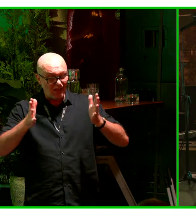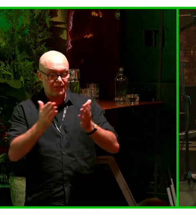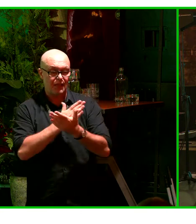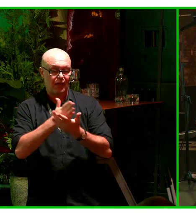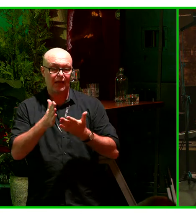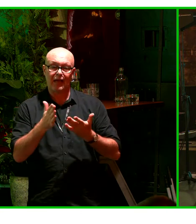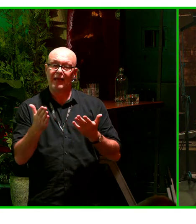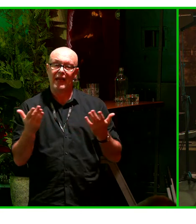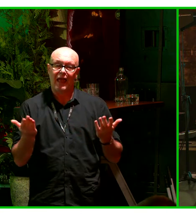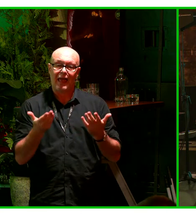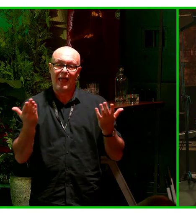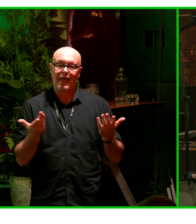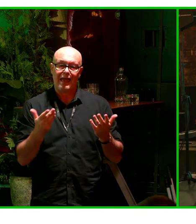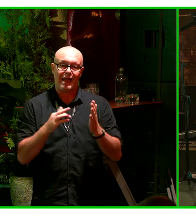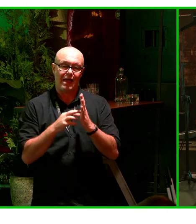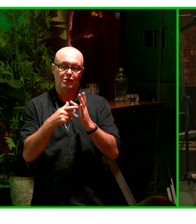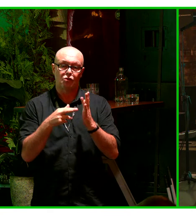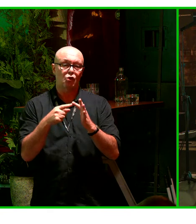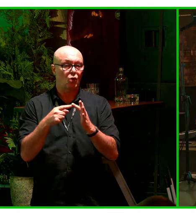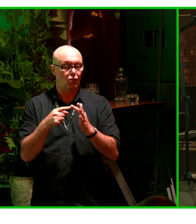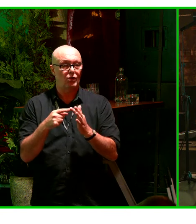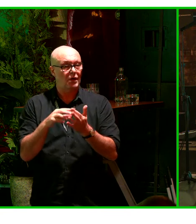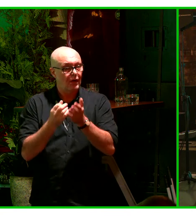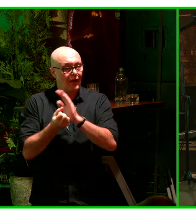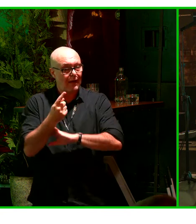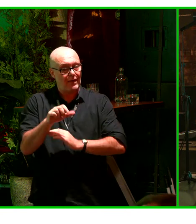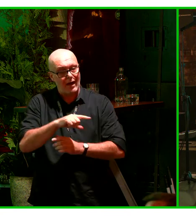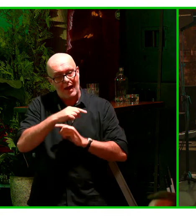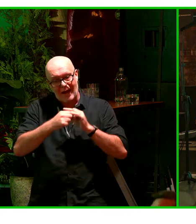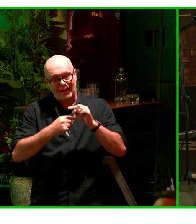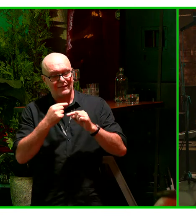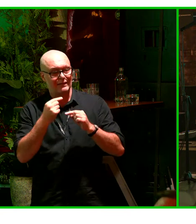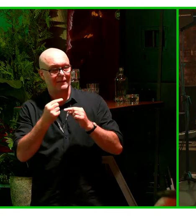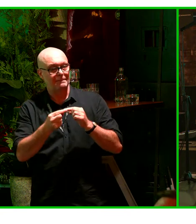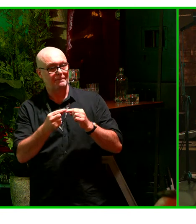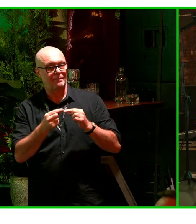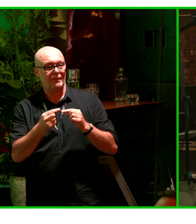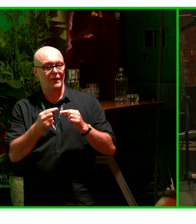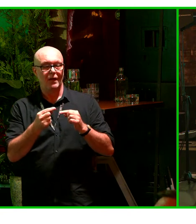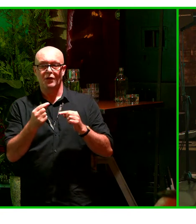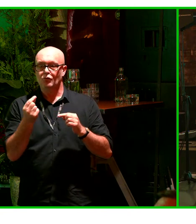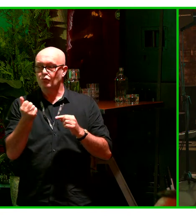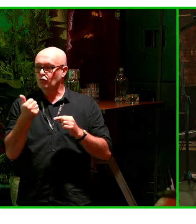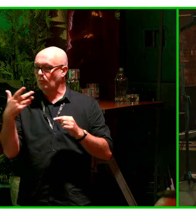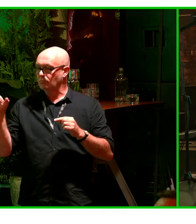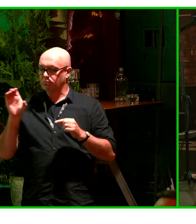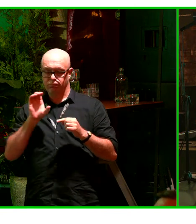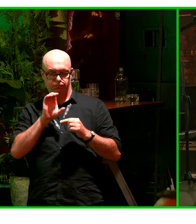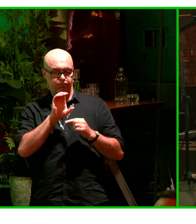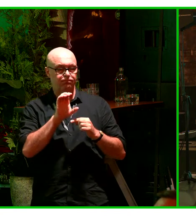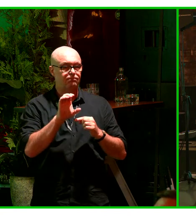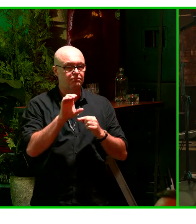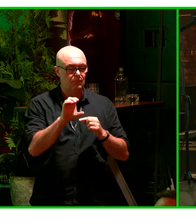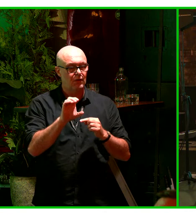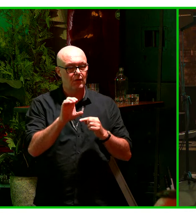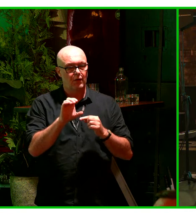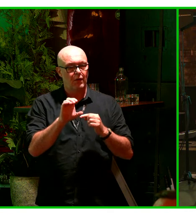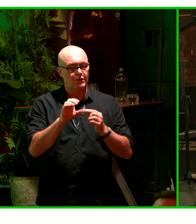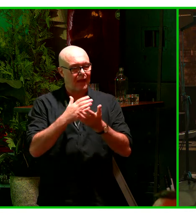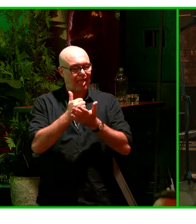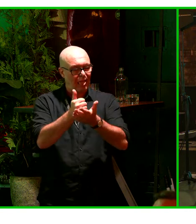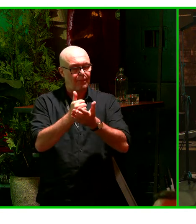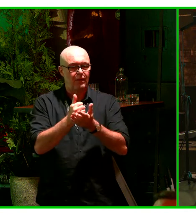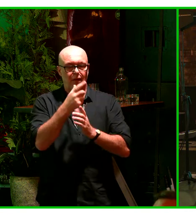We've secured some money to help people make the transition from their older vehicles to newer vehicles, but I don't think we've yet got enough